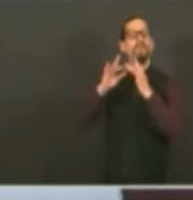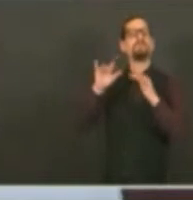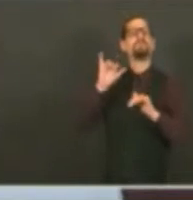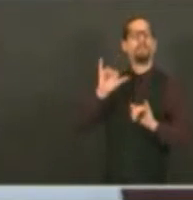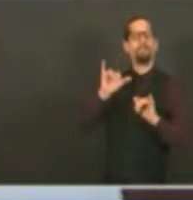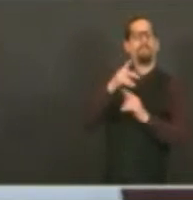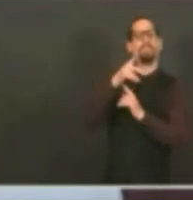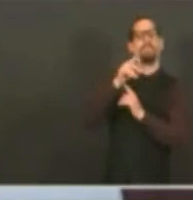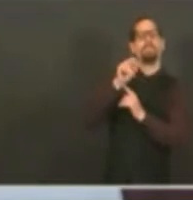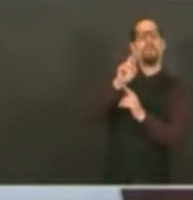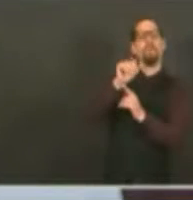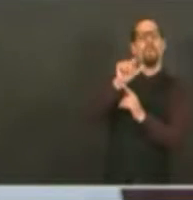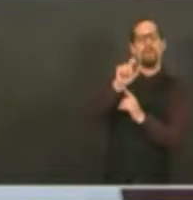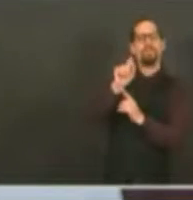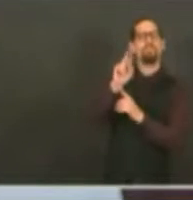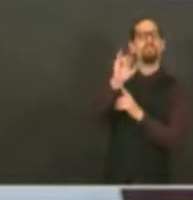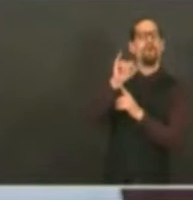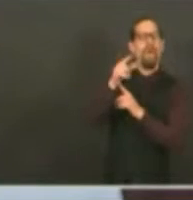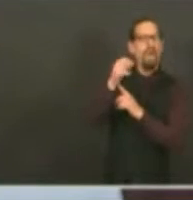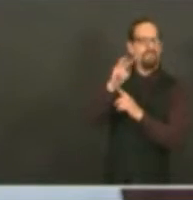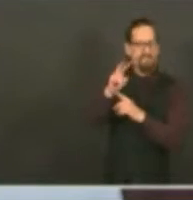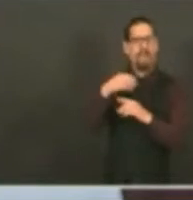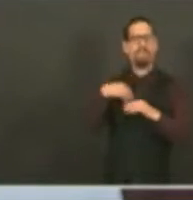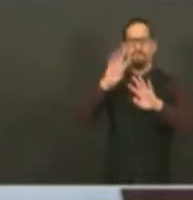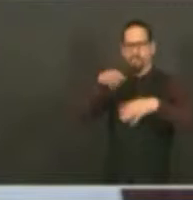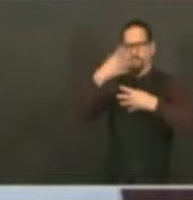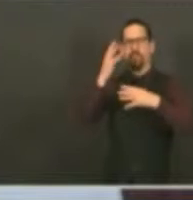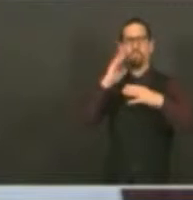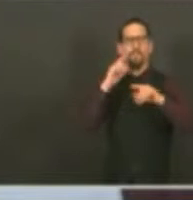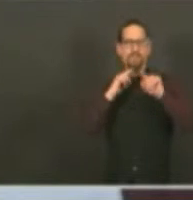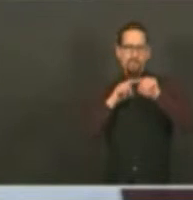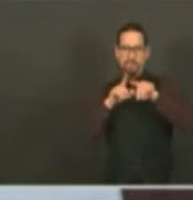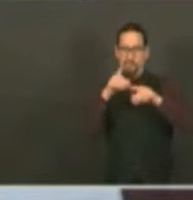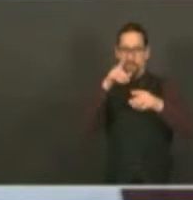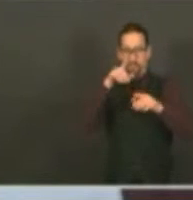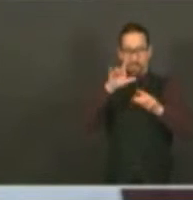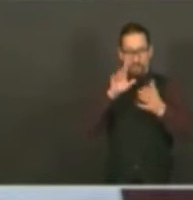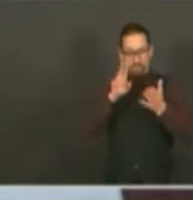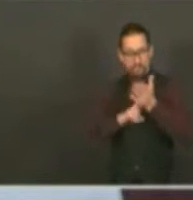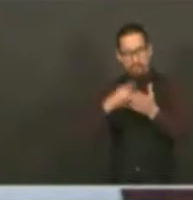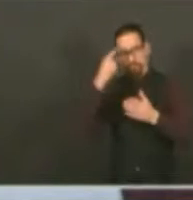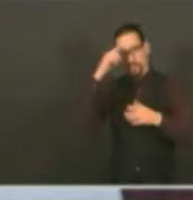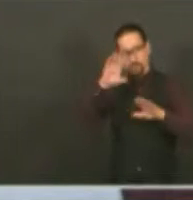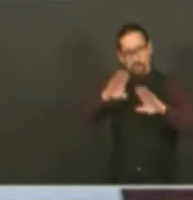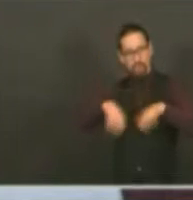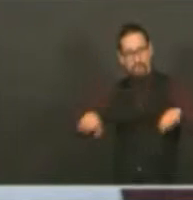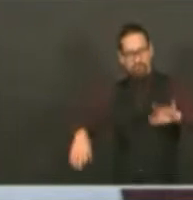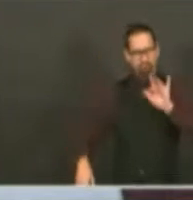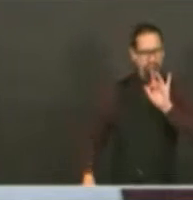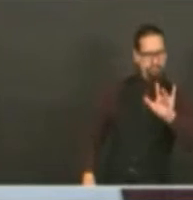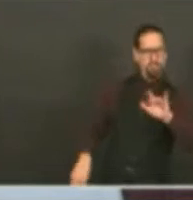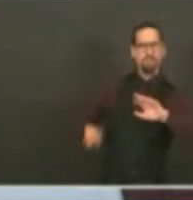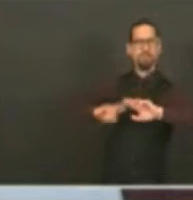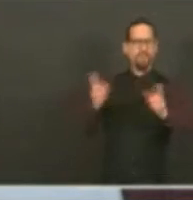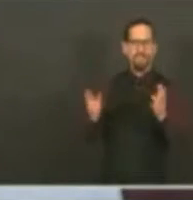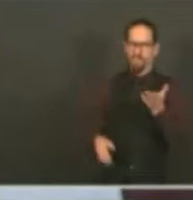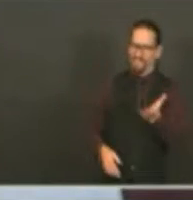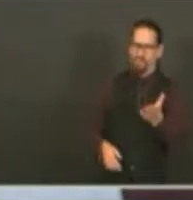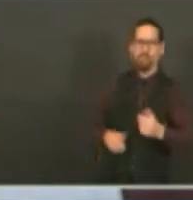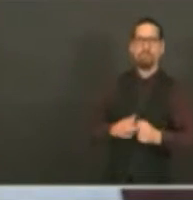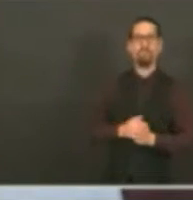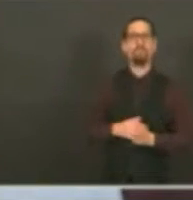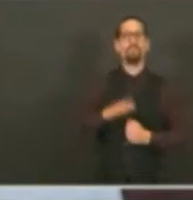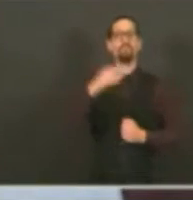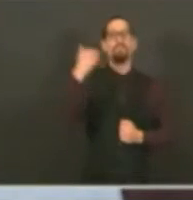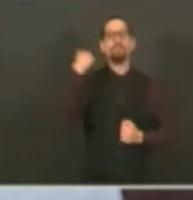test through the K-12 system had to call the hotline. Now you can still call the hotline if that's easier for you, or you can